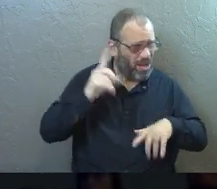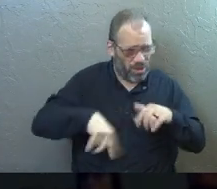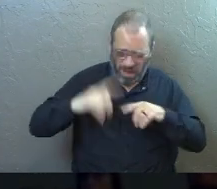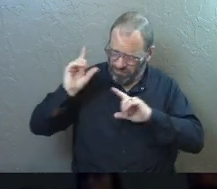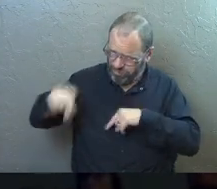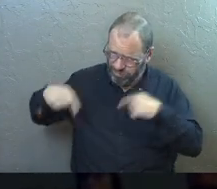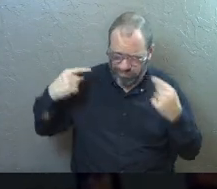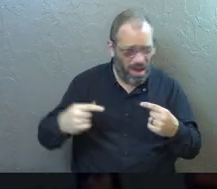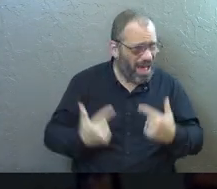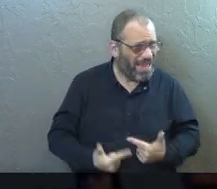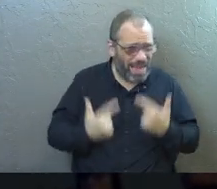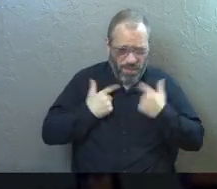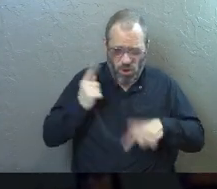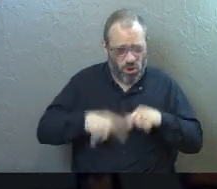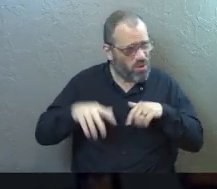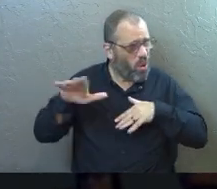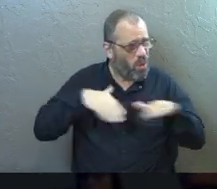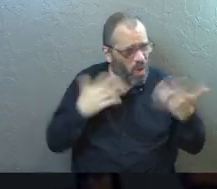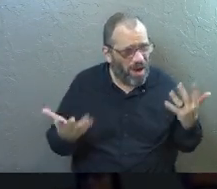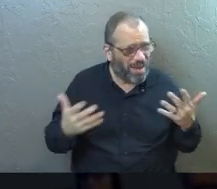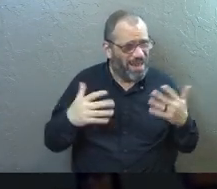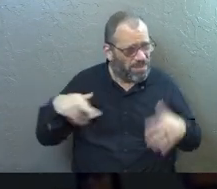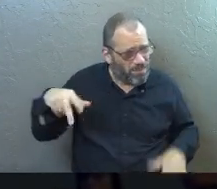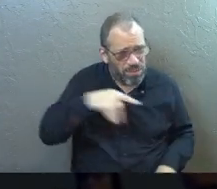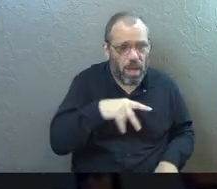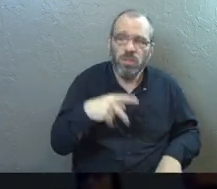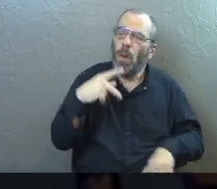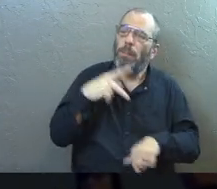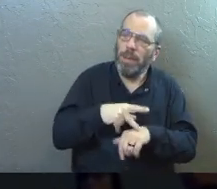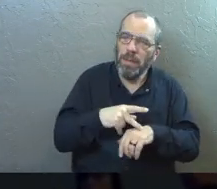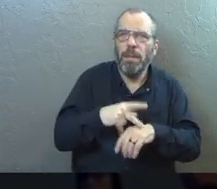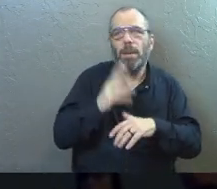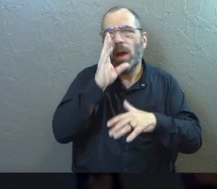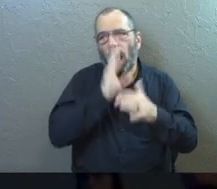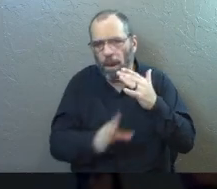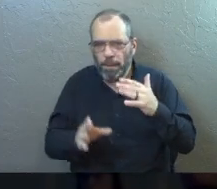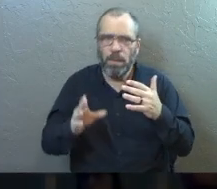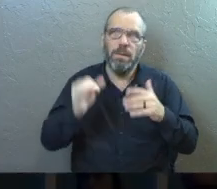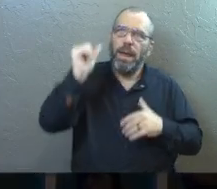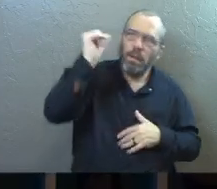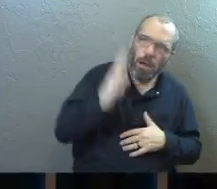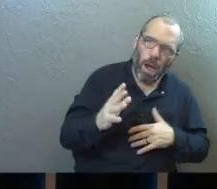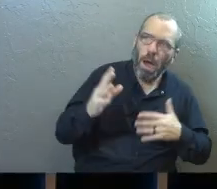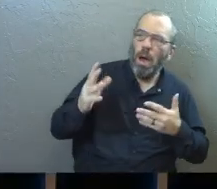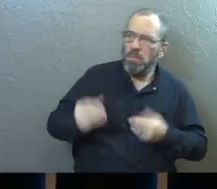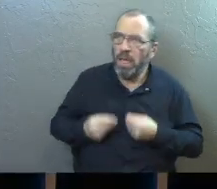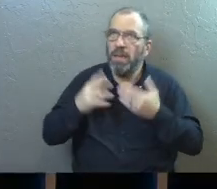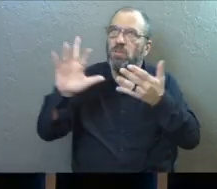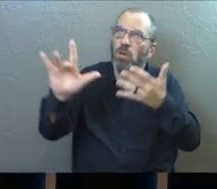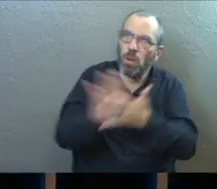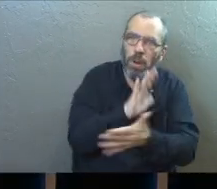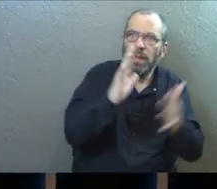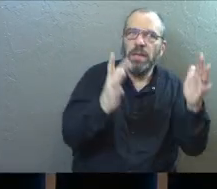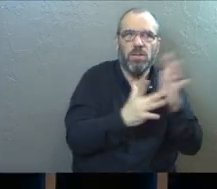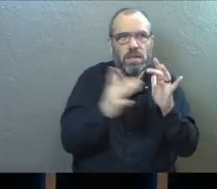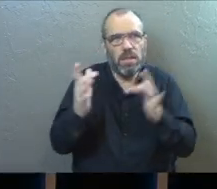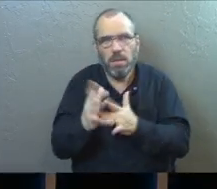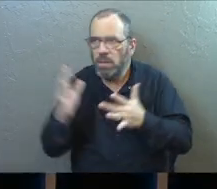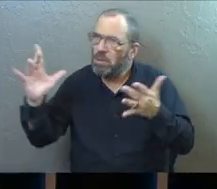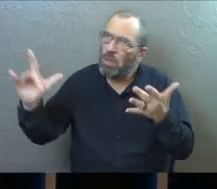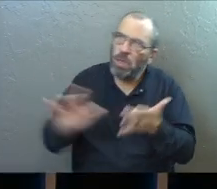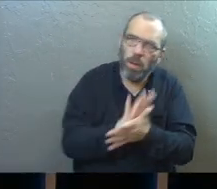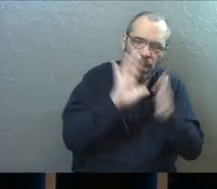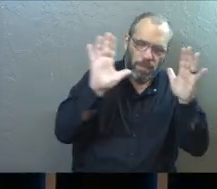to his whole life. So again, maybe it's just Peter wants to be humble, right? He wants to make sure that God gets the glory, that Jesus has the